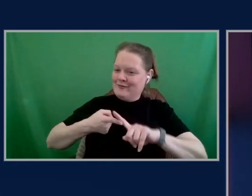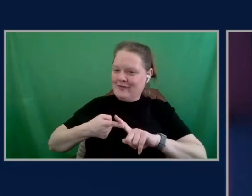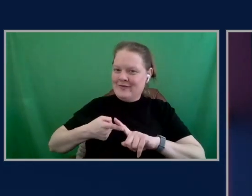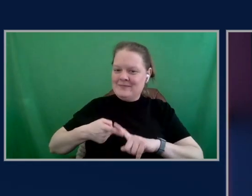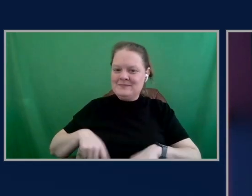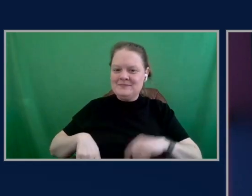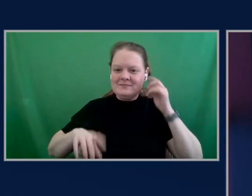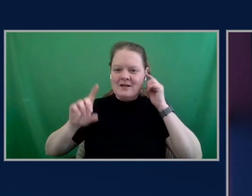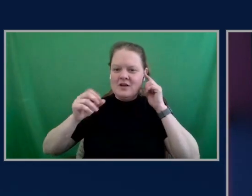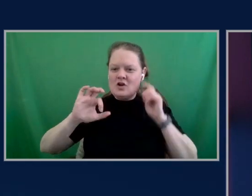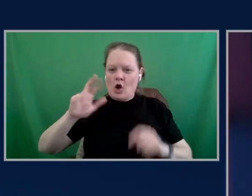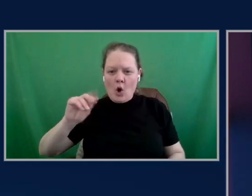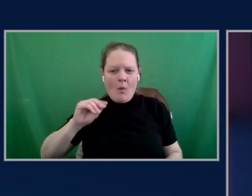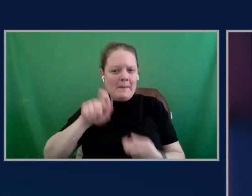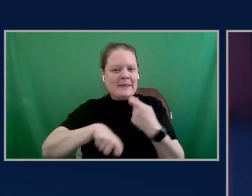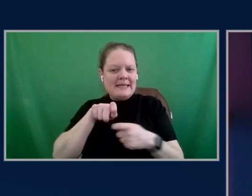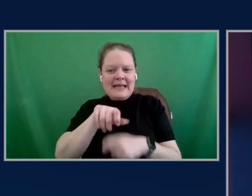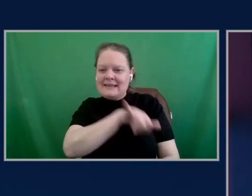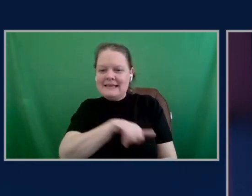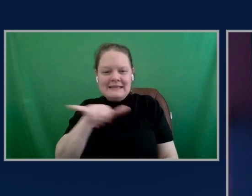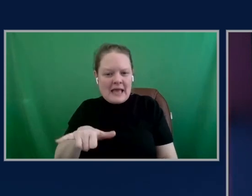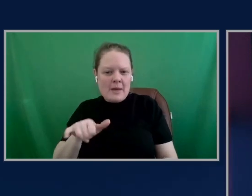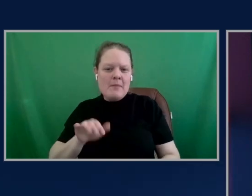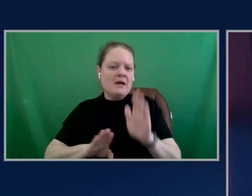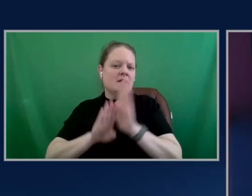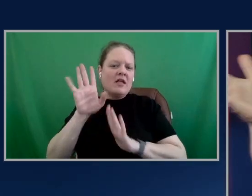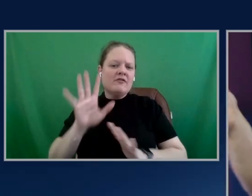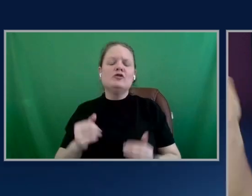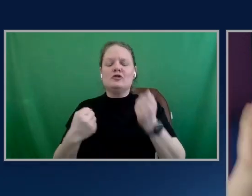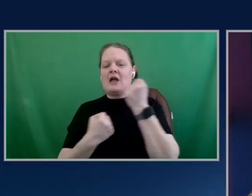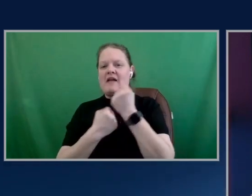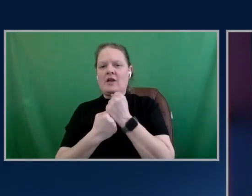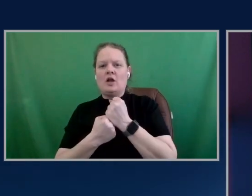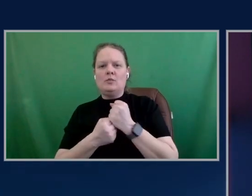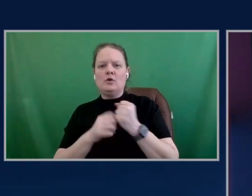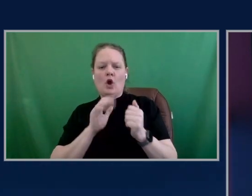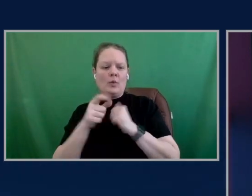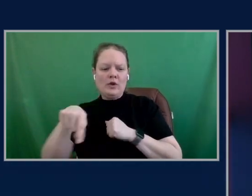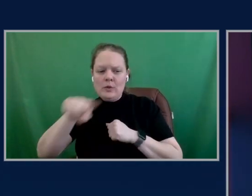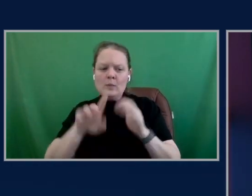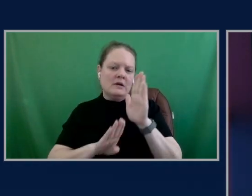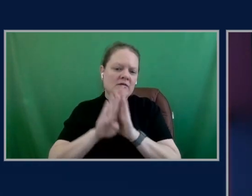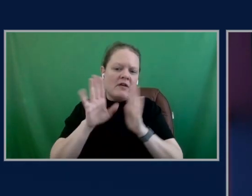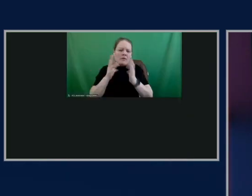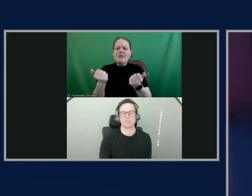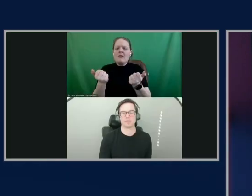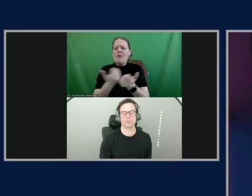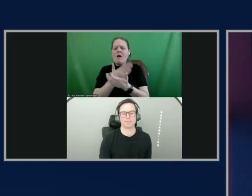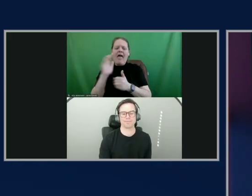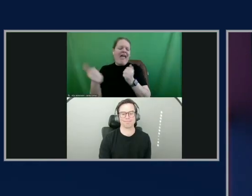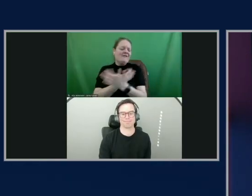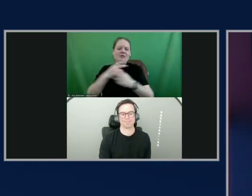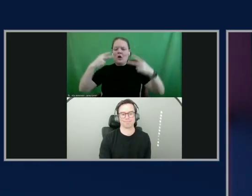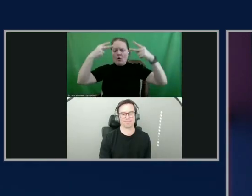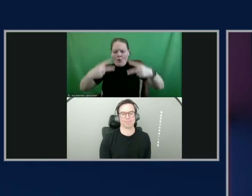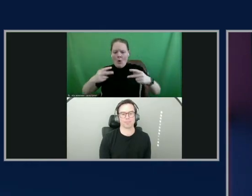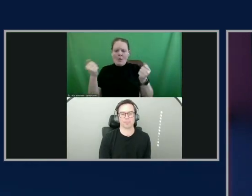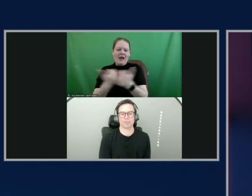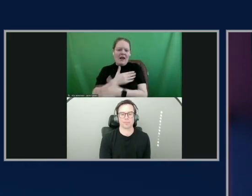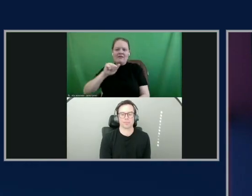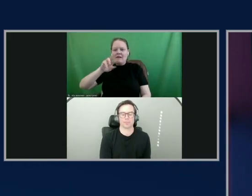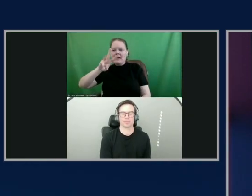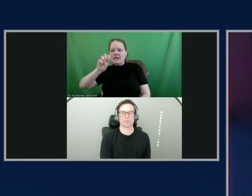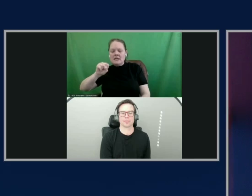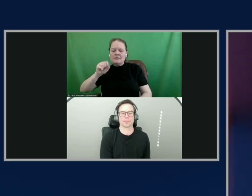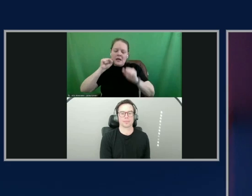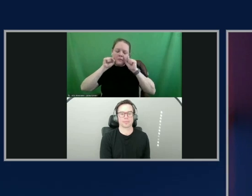exactly the same as Quibbs, a developer advocate. Quibbs and I get to talk to you developers about all things code, all things AWS, and I am incredibly humbled